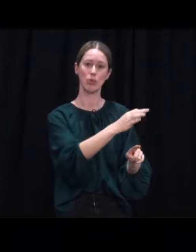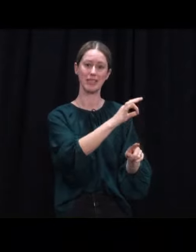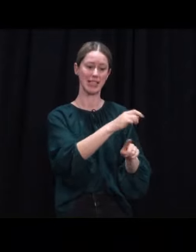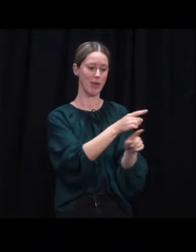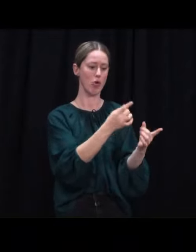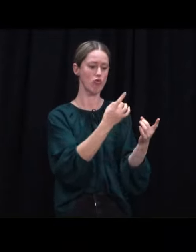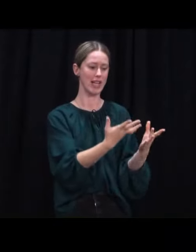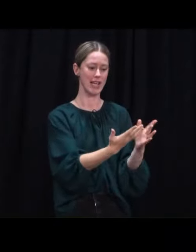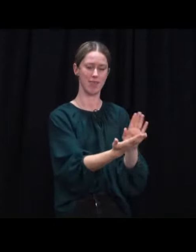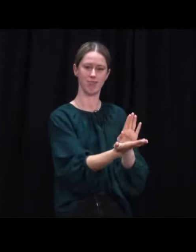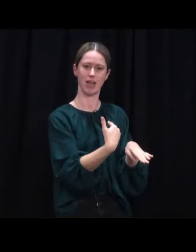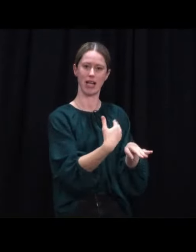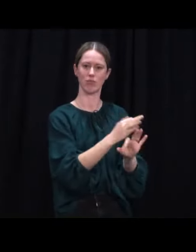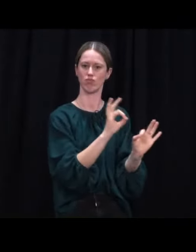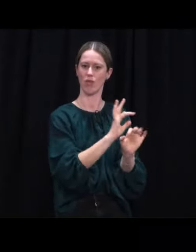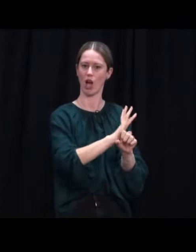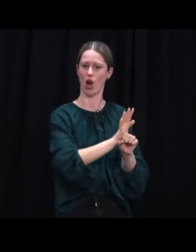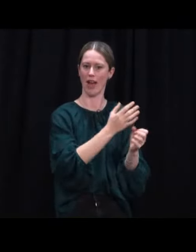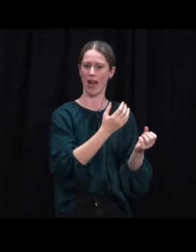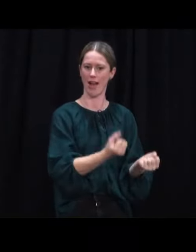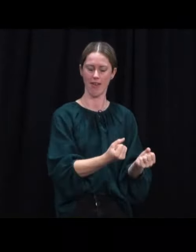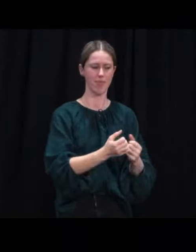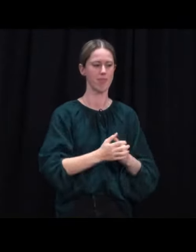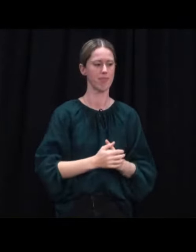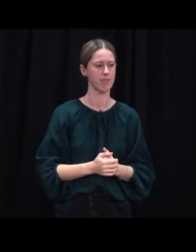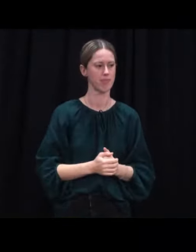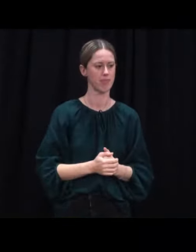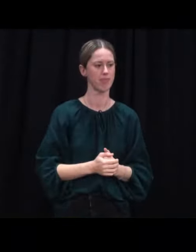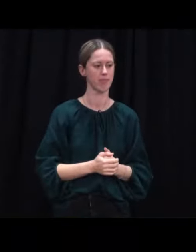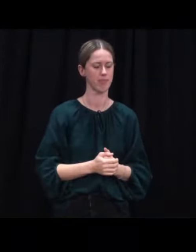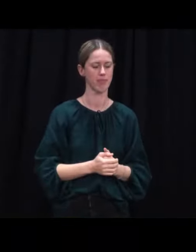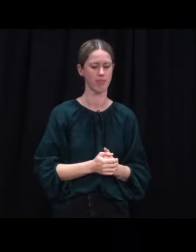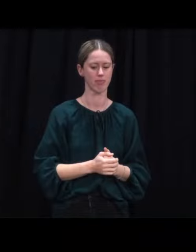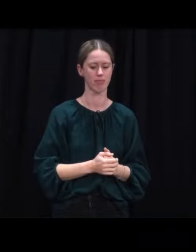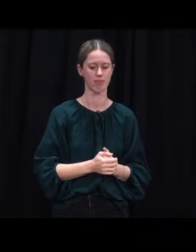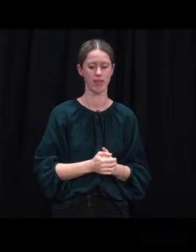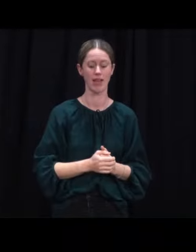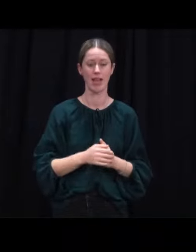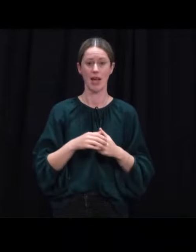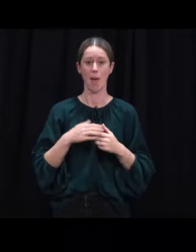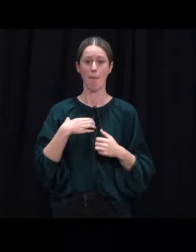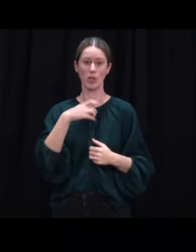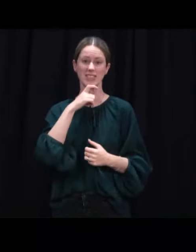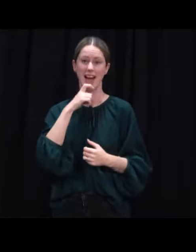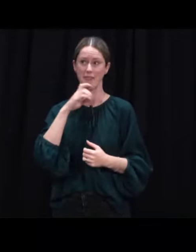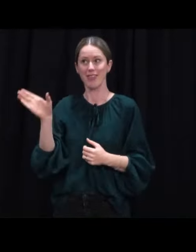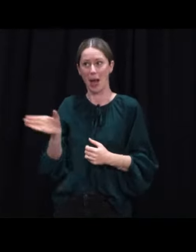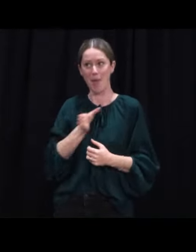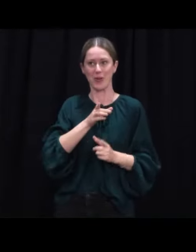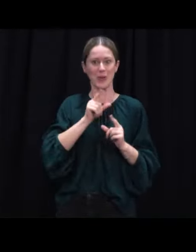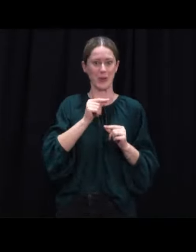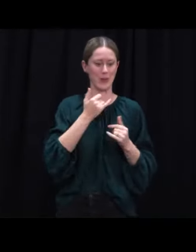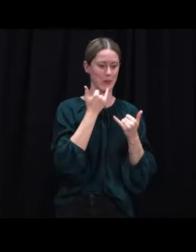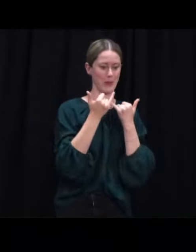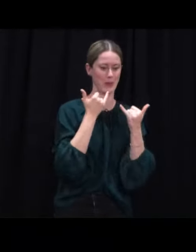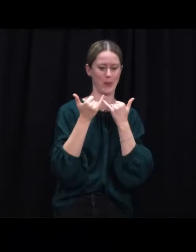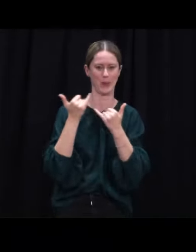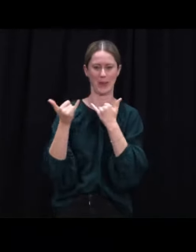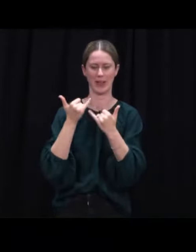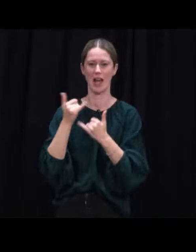result. We now have a much larger number of contact tracers. 380 were trained yesterday from